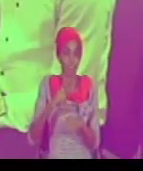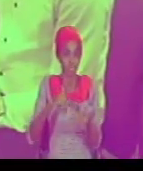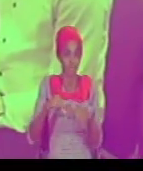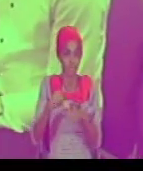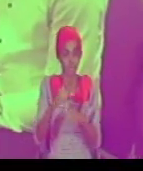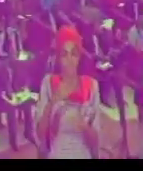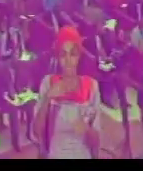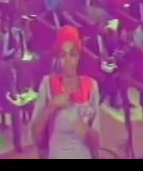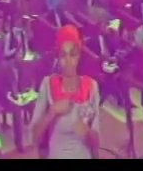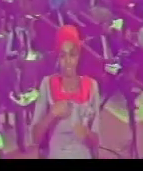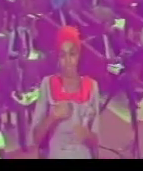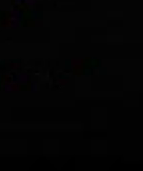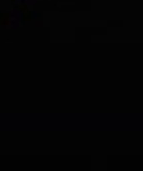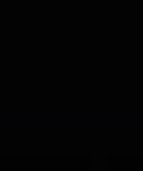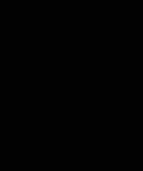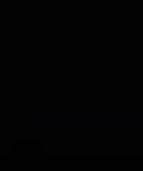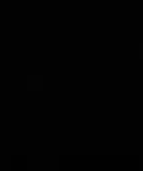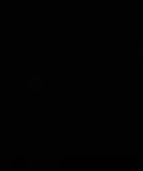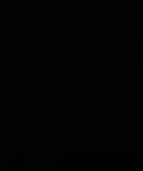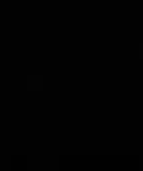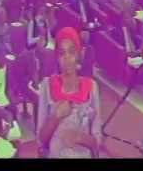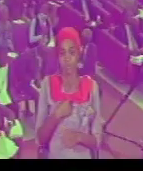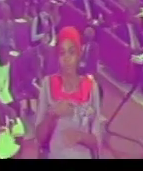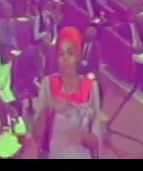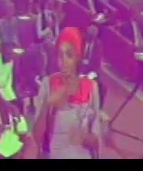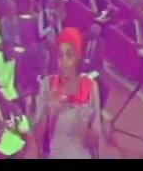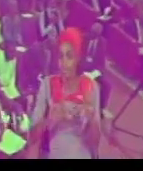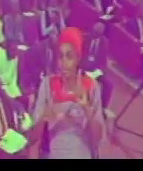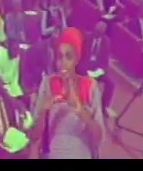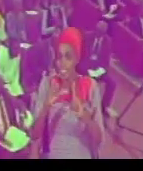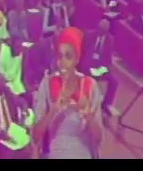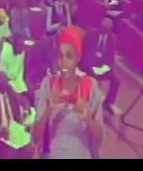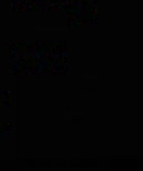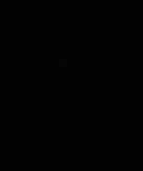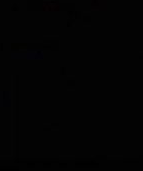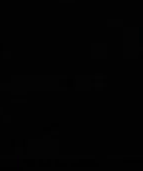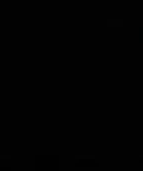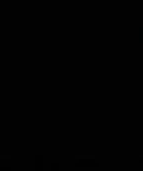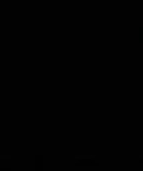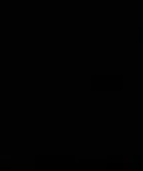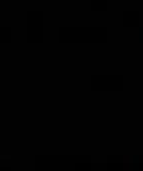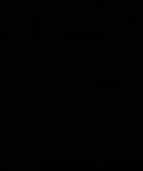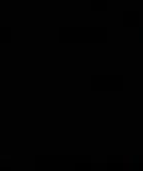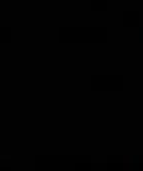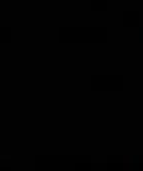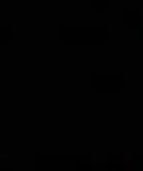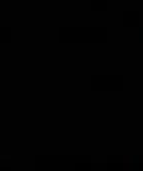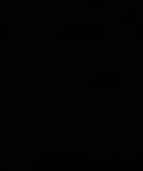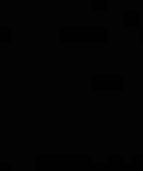Me. Say it now. The Lord will perfect